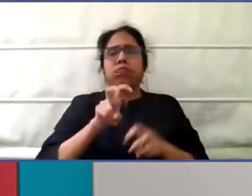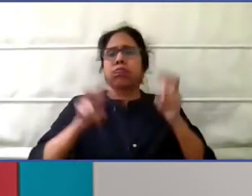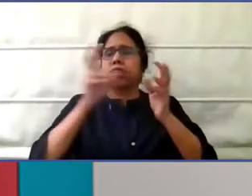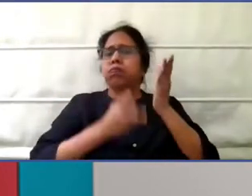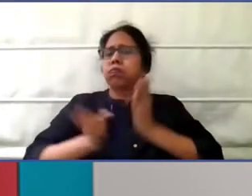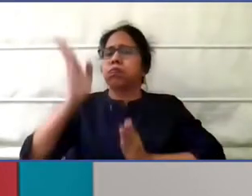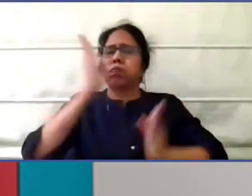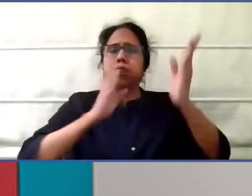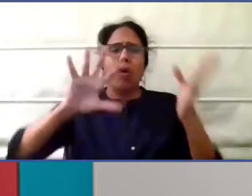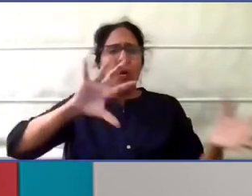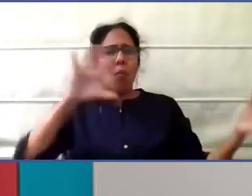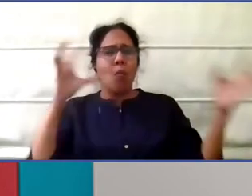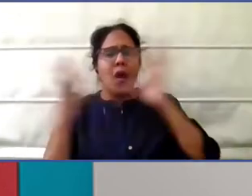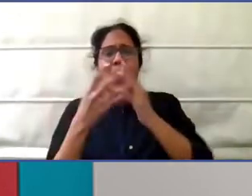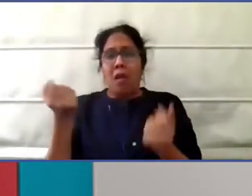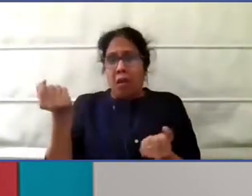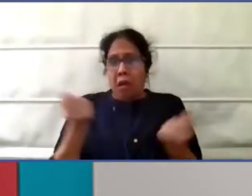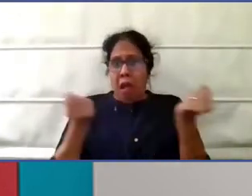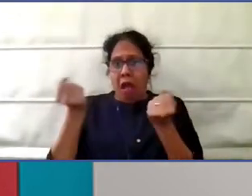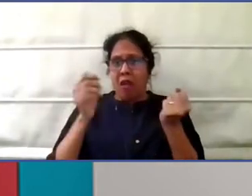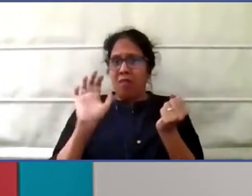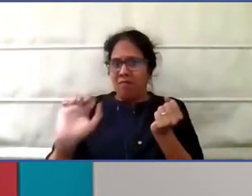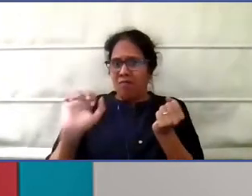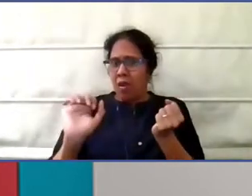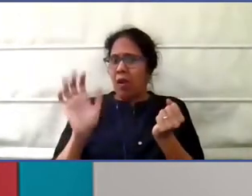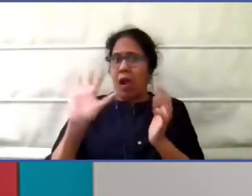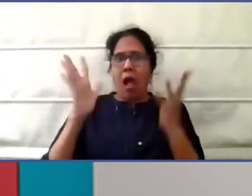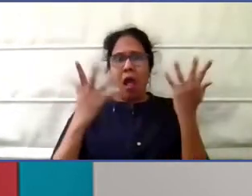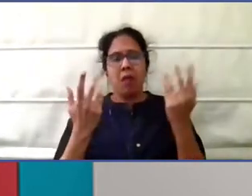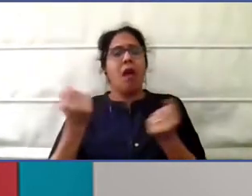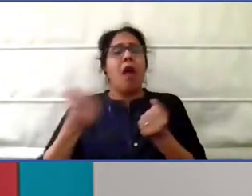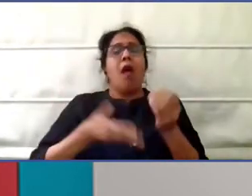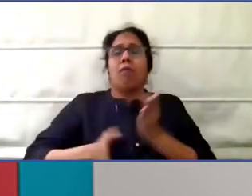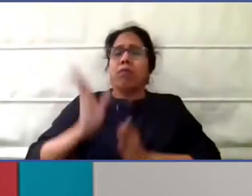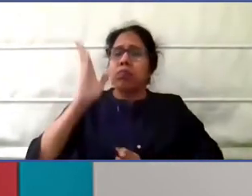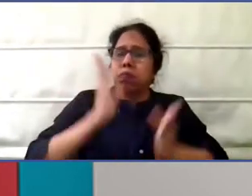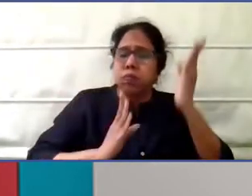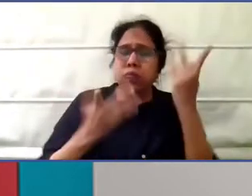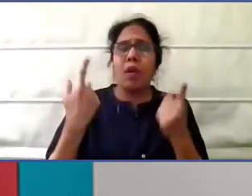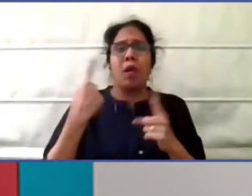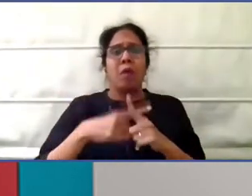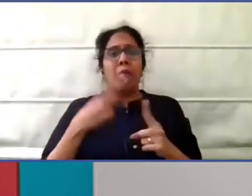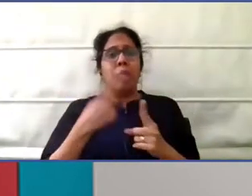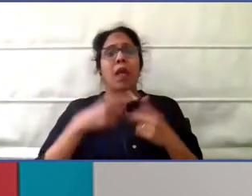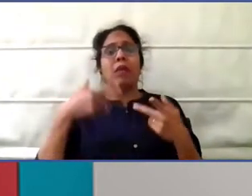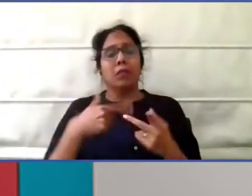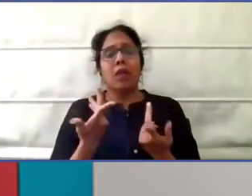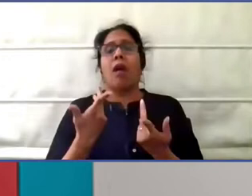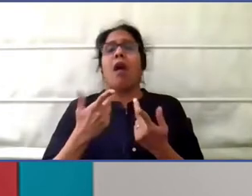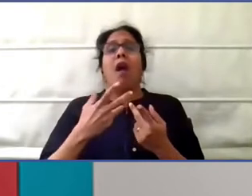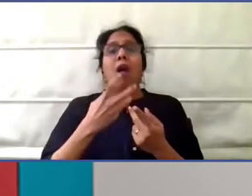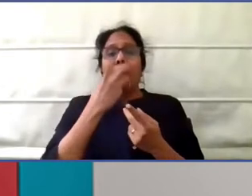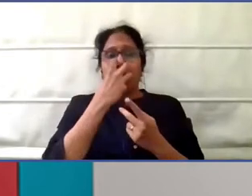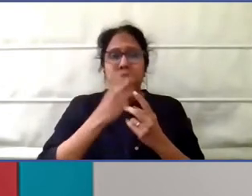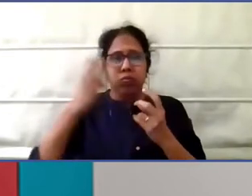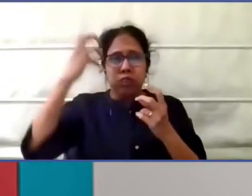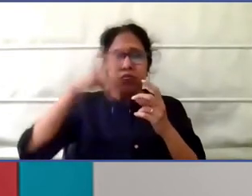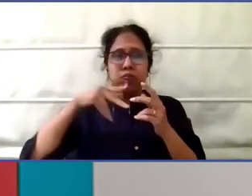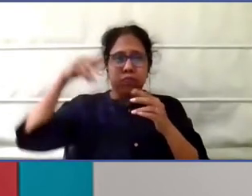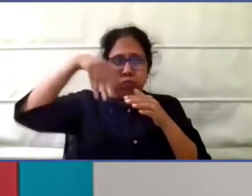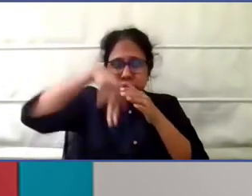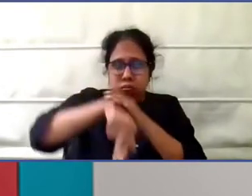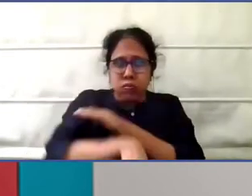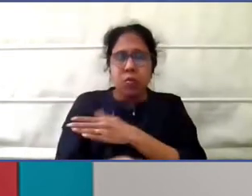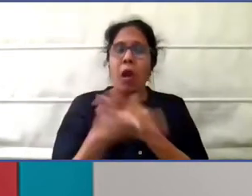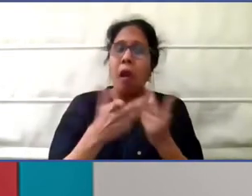drive a hand-operated car to long distances, do beach surfing, and I'm a certified professional scuba diver, apart from being an